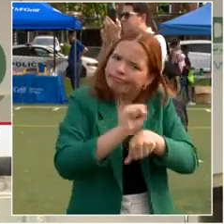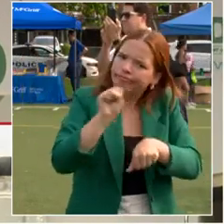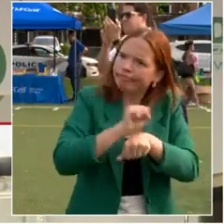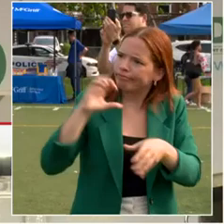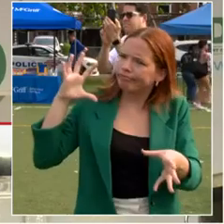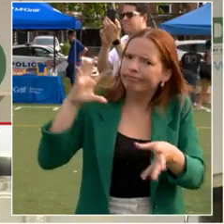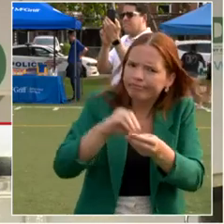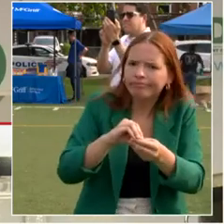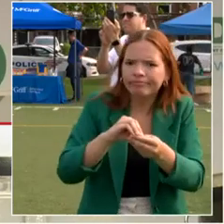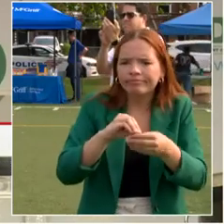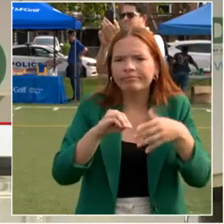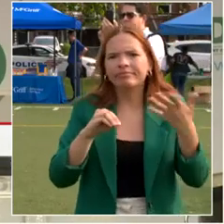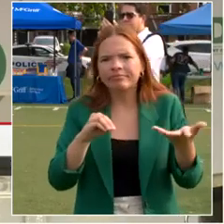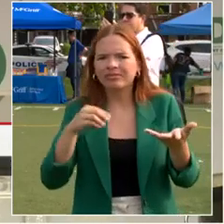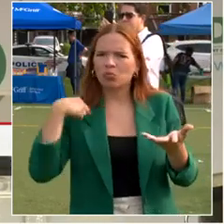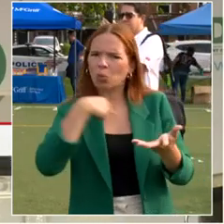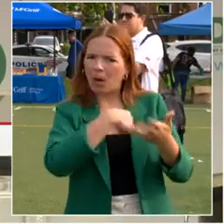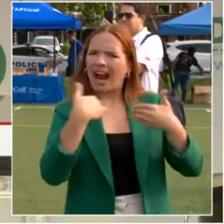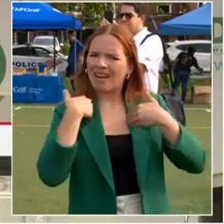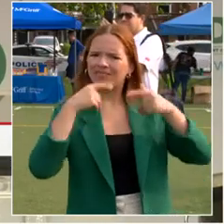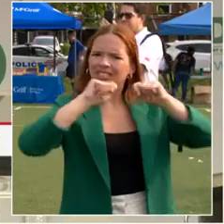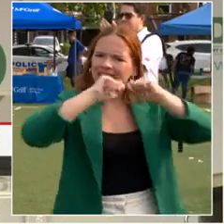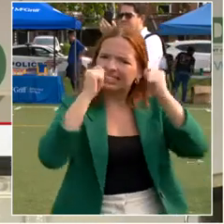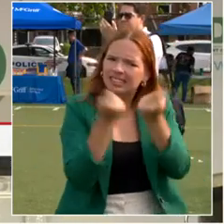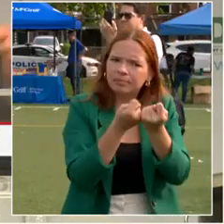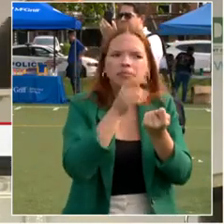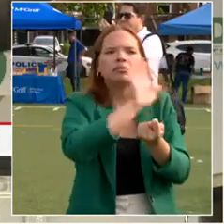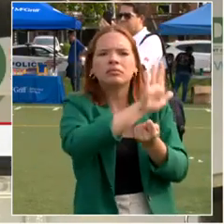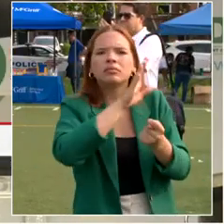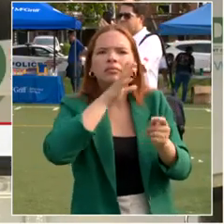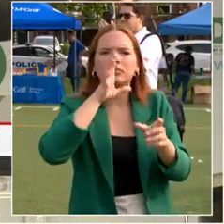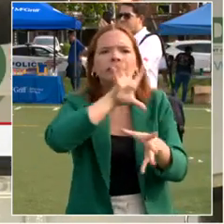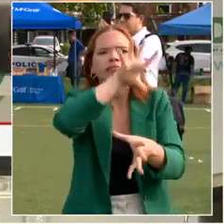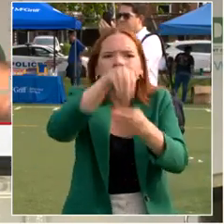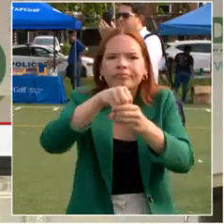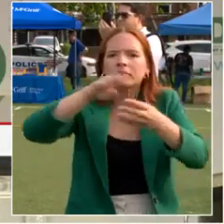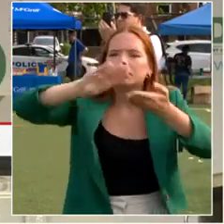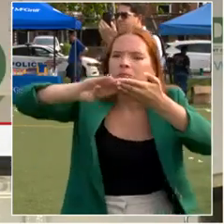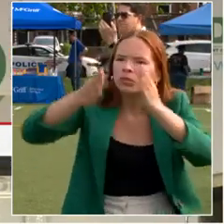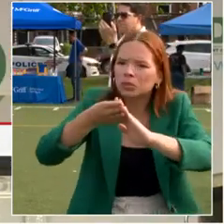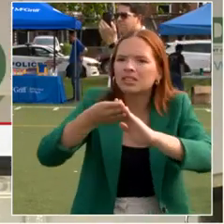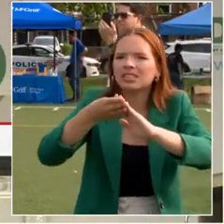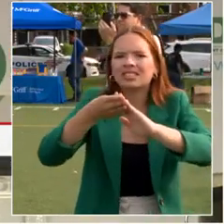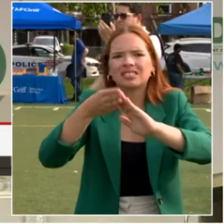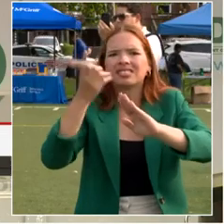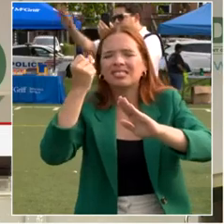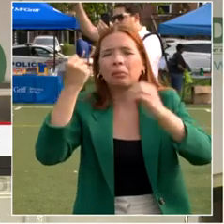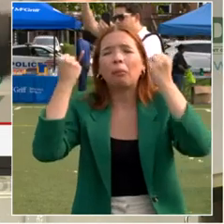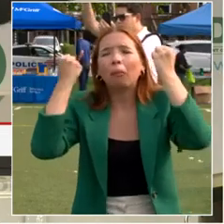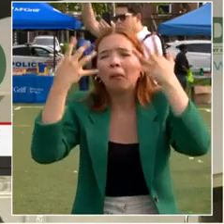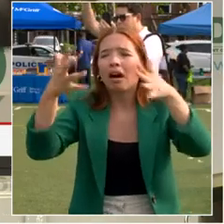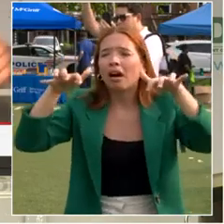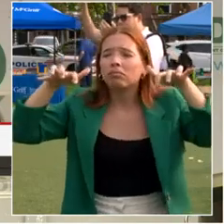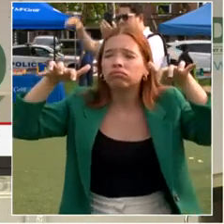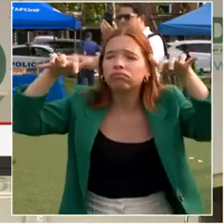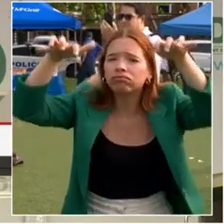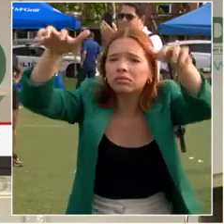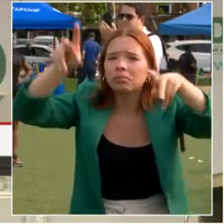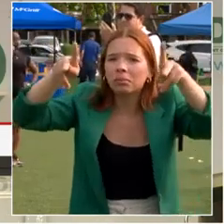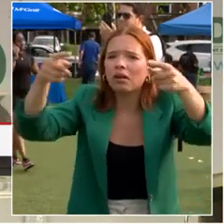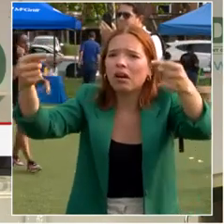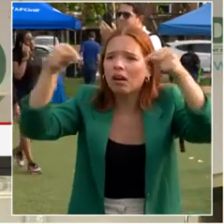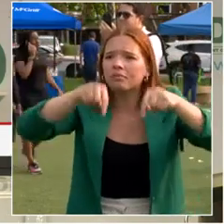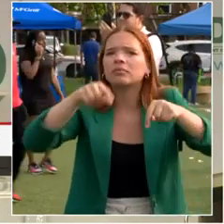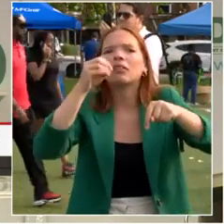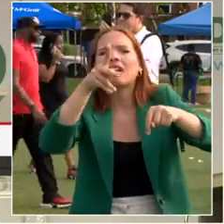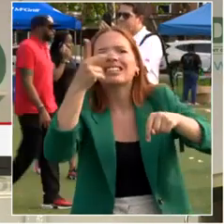engagement team, and several members of our team are here today. Ty Knight, who's over there, Juan Uloa, who's right there, and